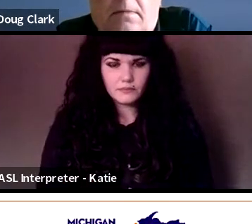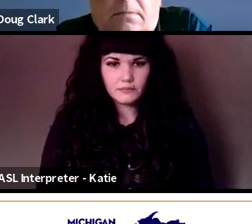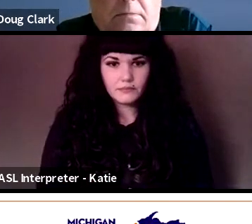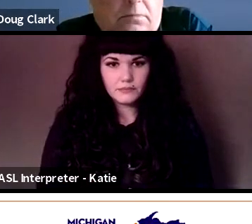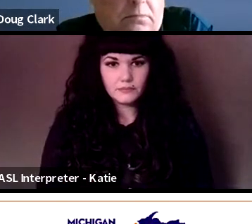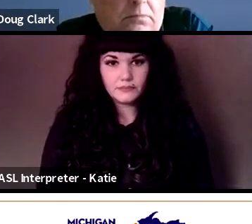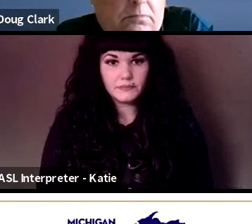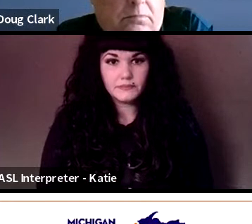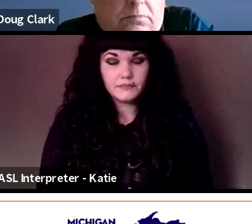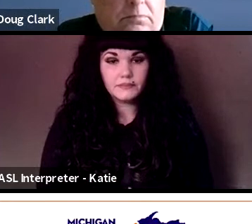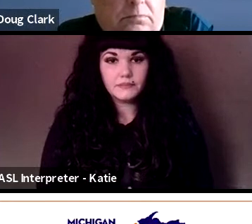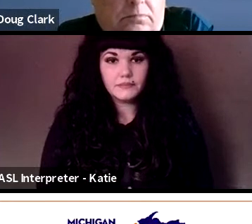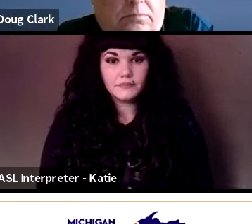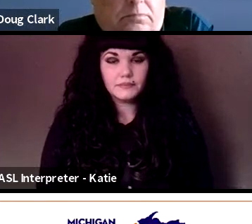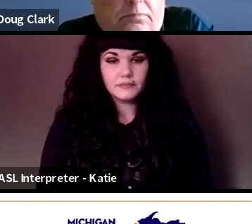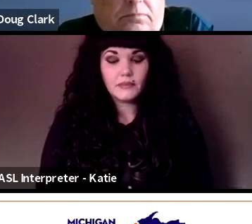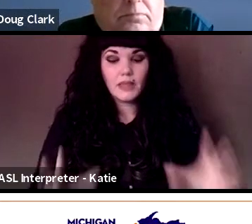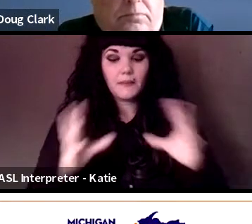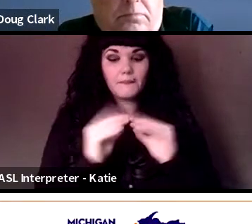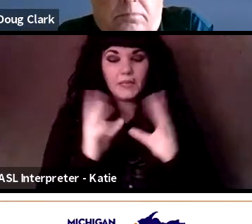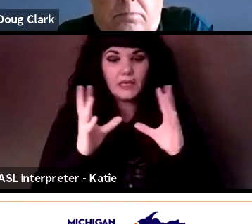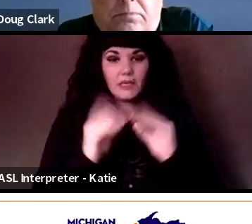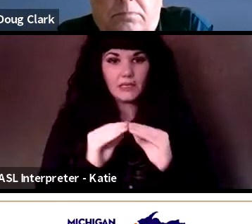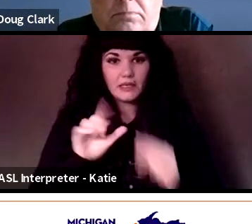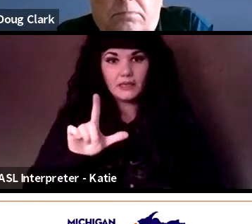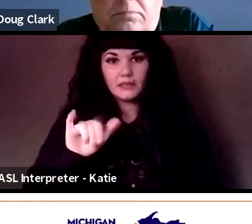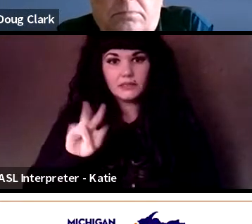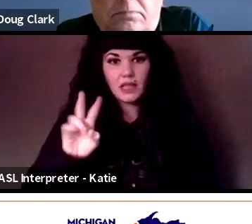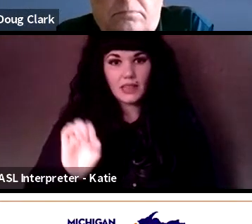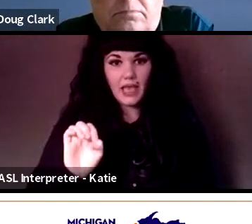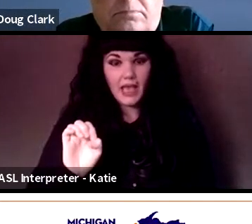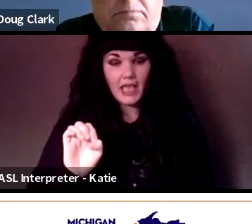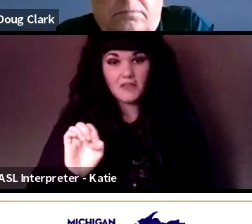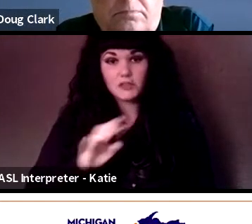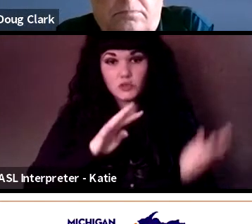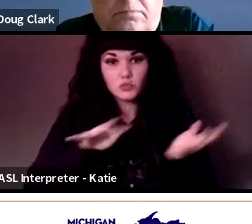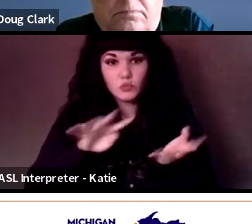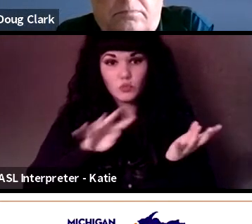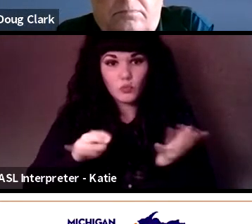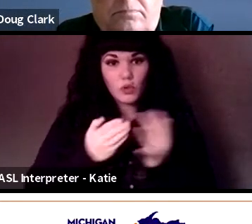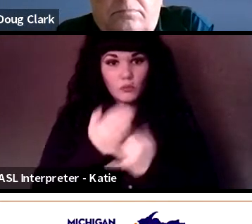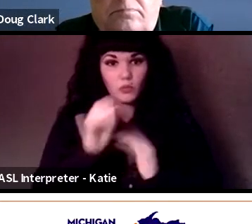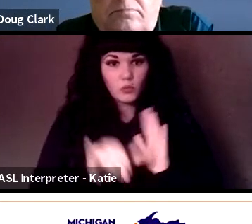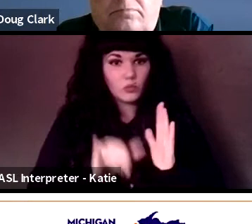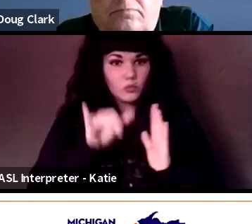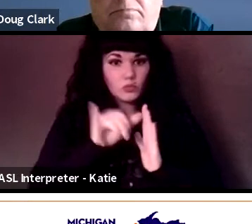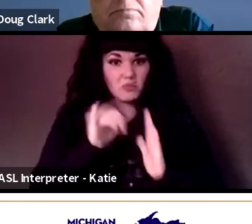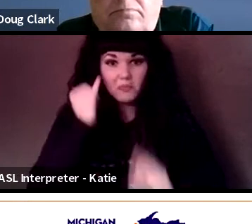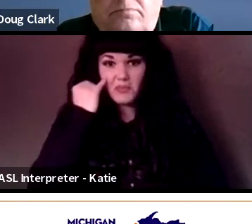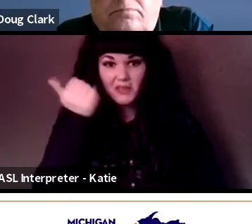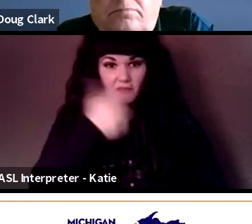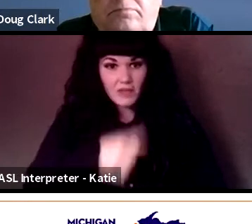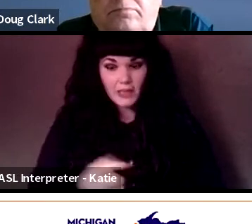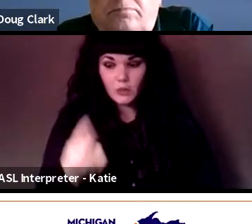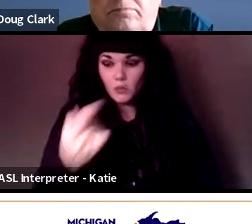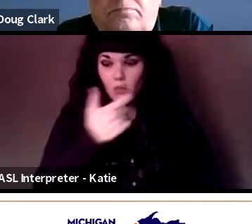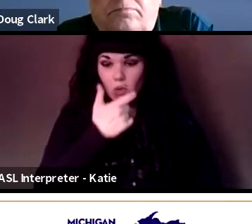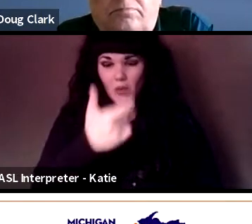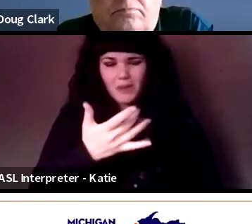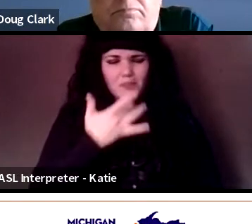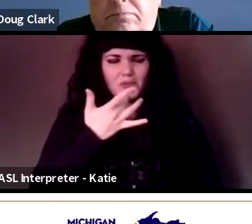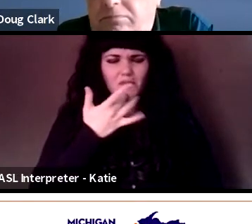This meeting is being live streamed on YouTube. For anyone in the public watching who would prefer to watch via a